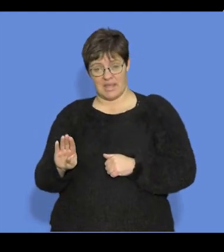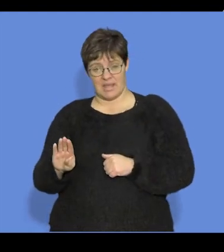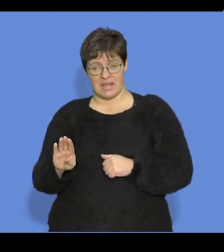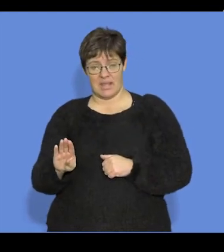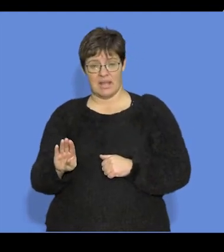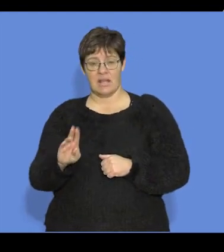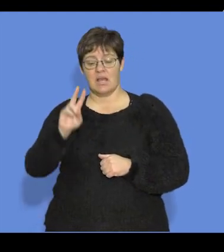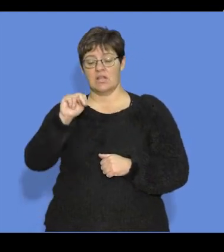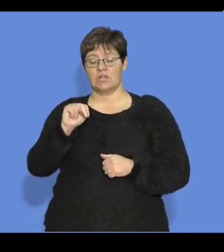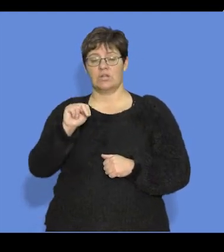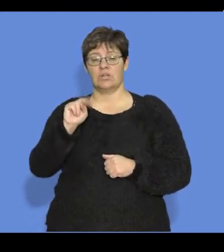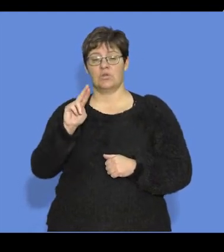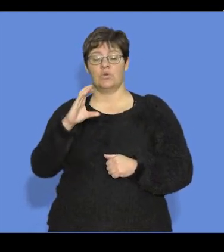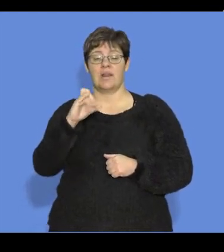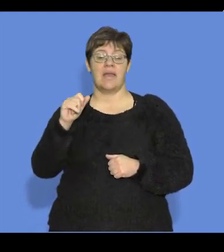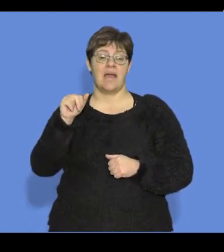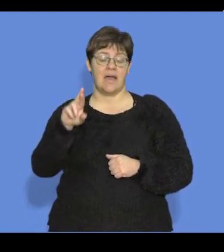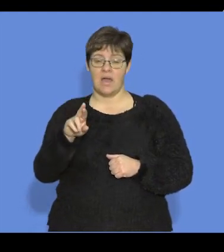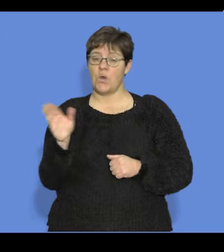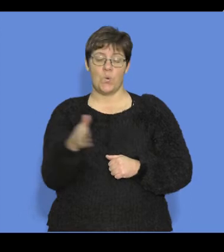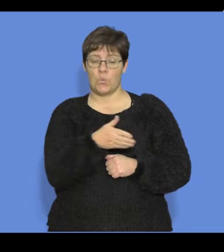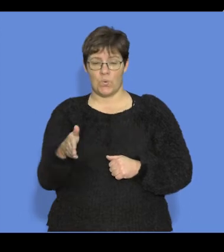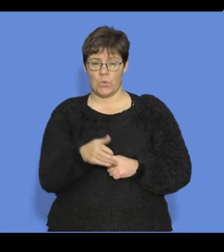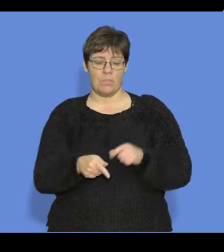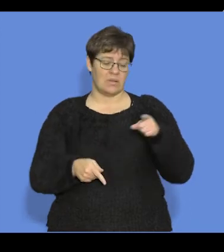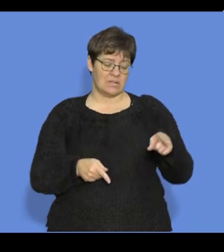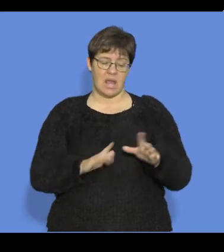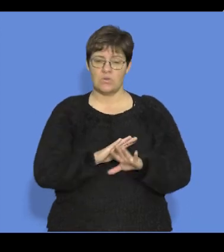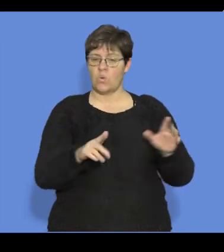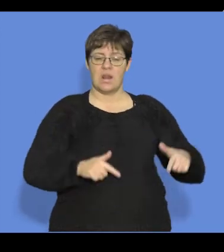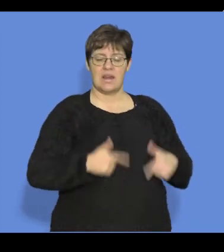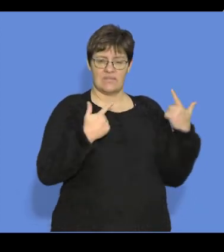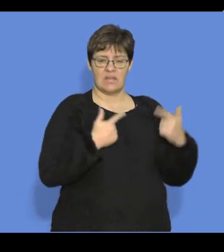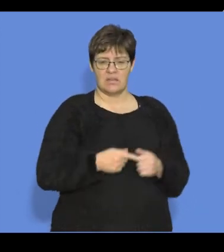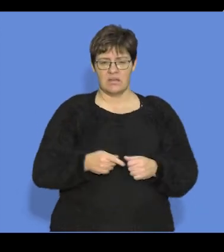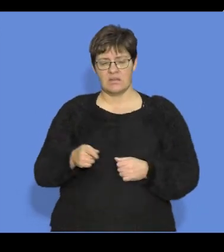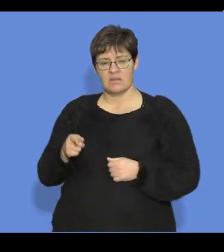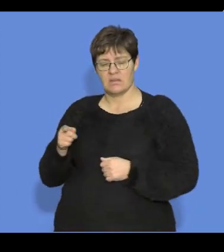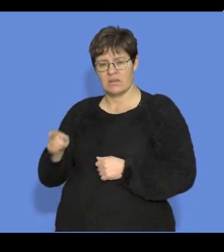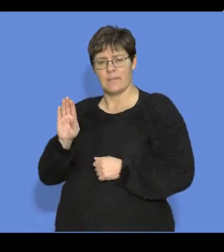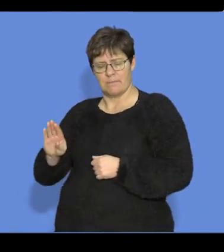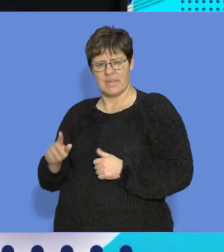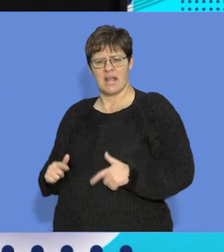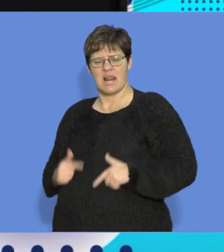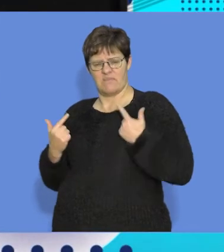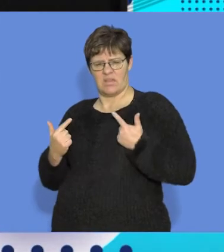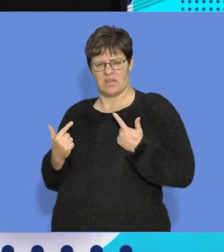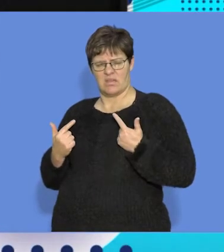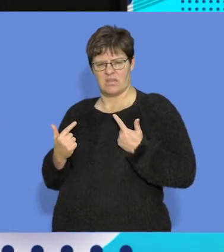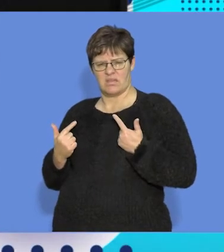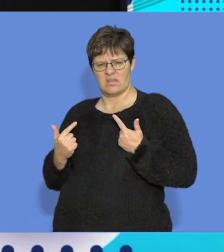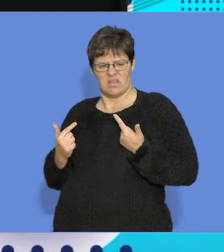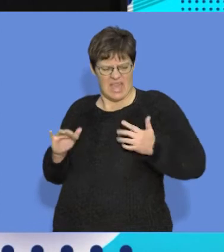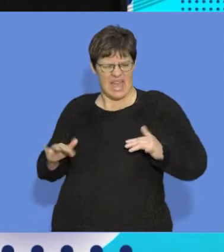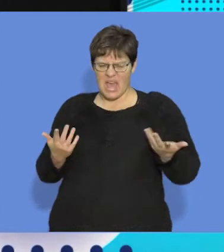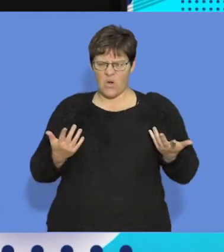have nuclei, but we say tissue A is non-living and tissue B is living. How